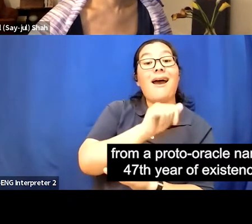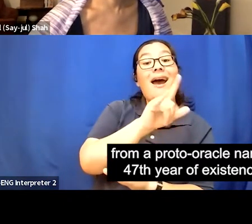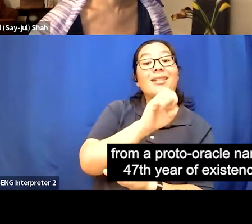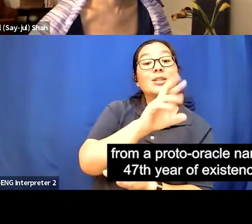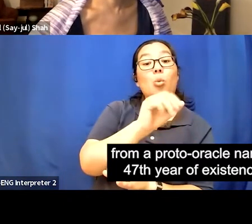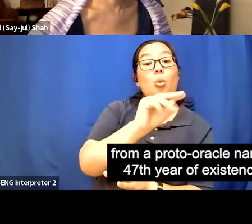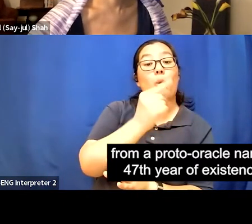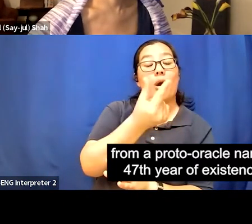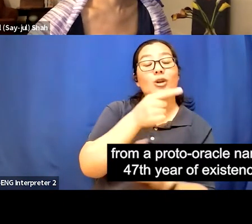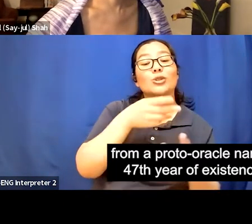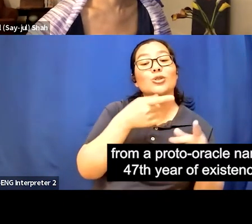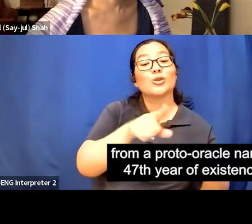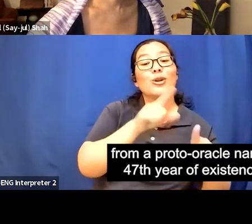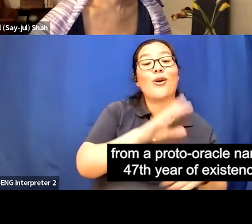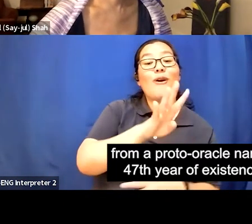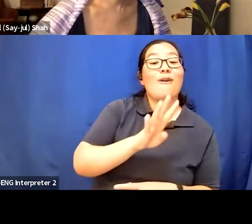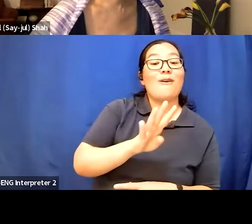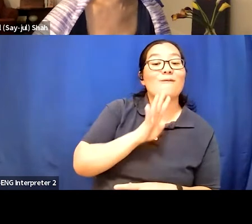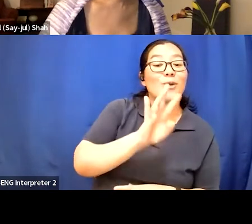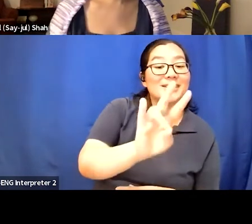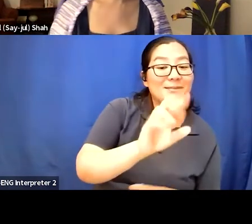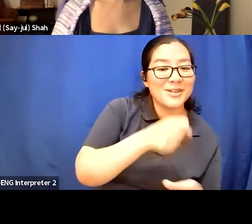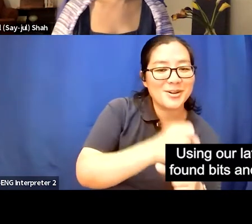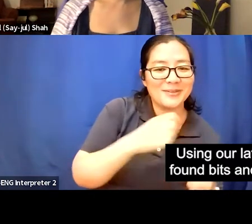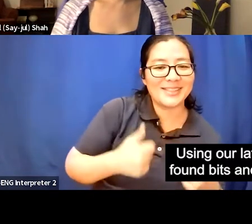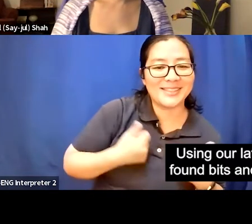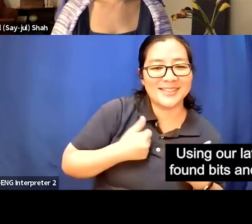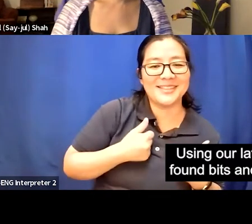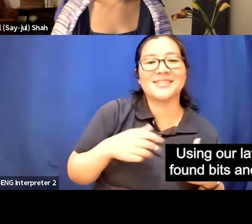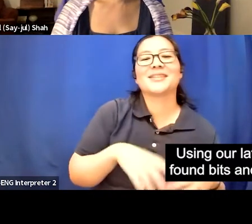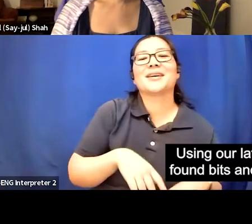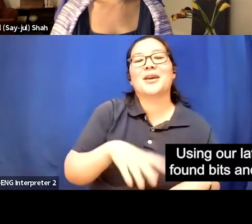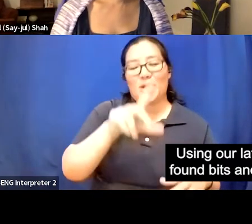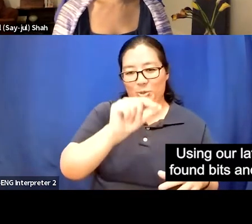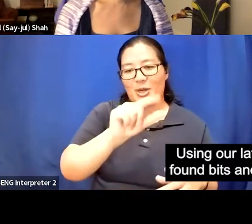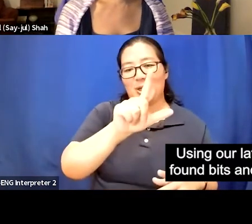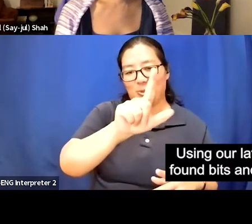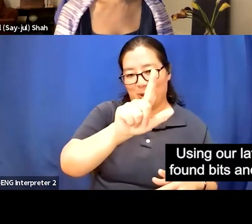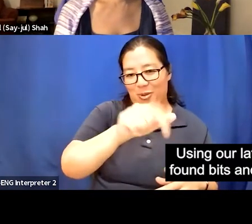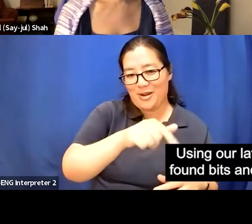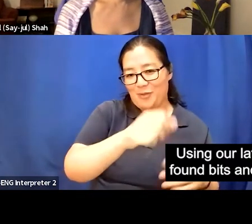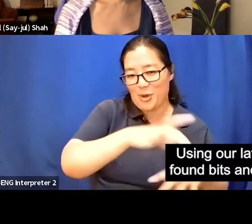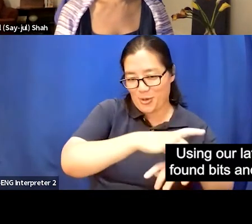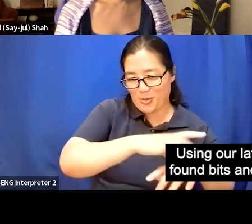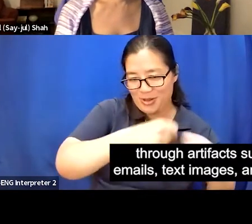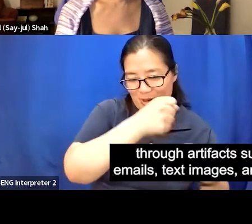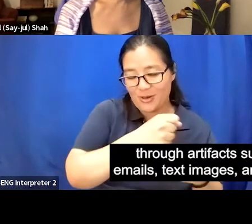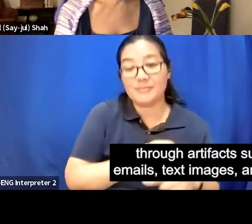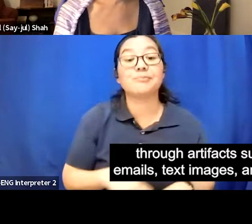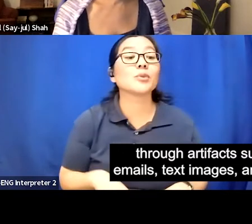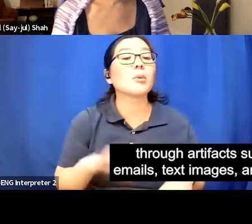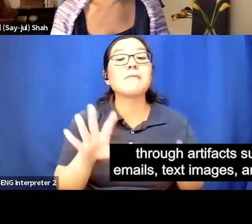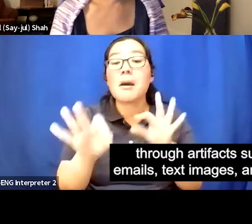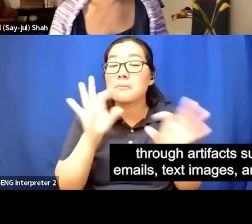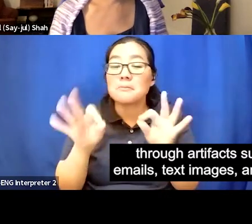of existence in the Earth year 2021. Using our latest methods, we found bits and pieces for story